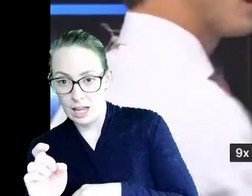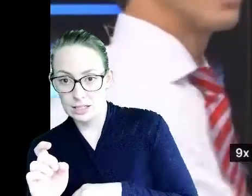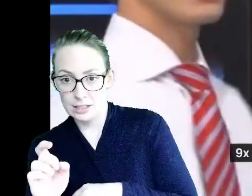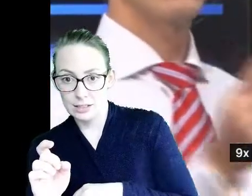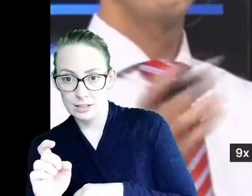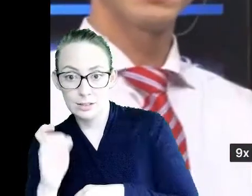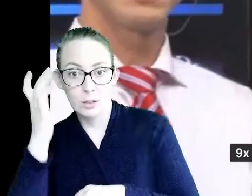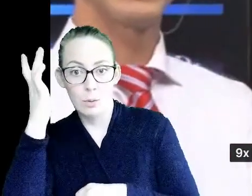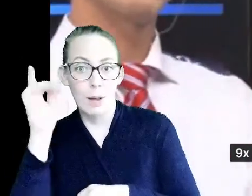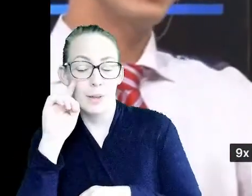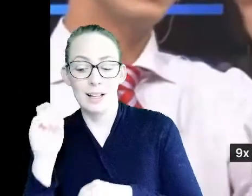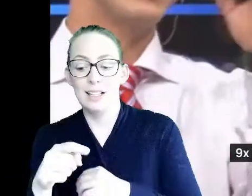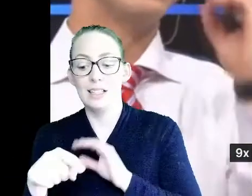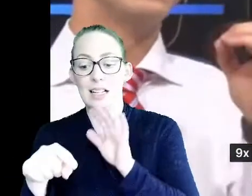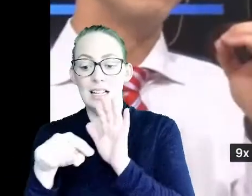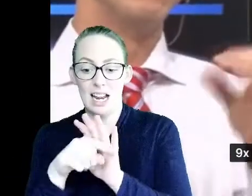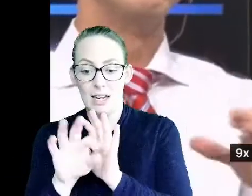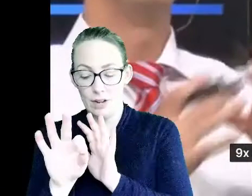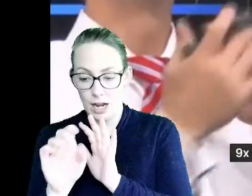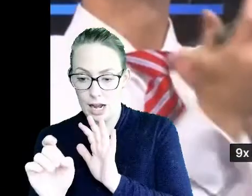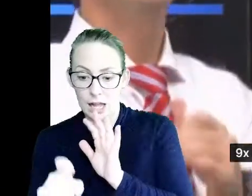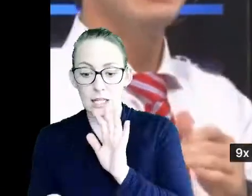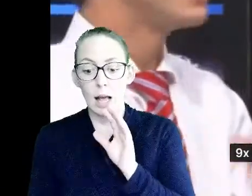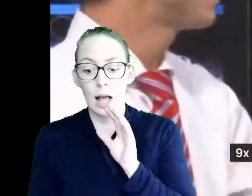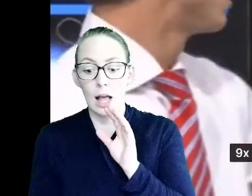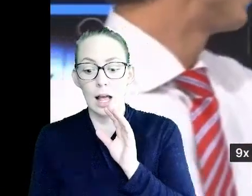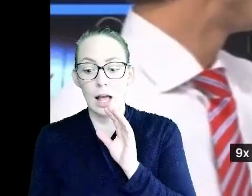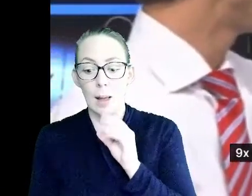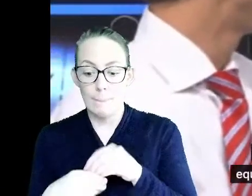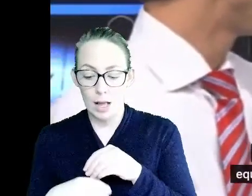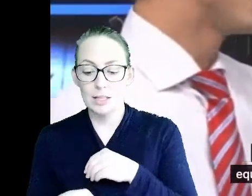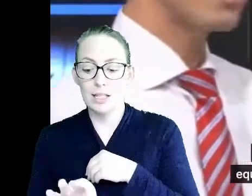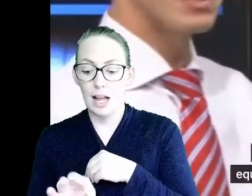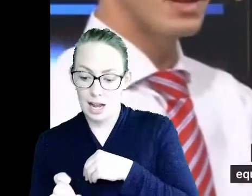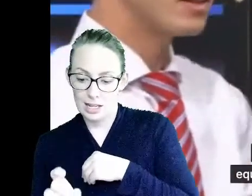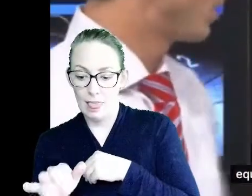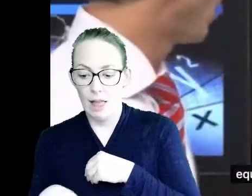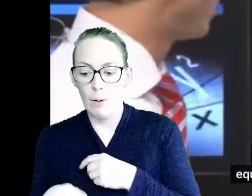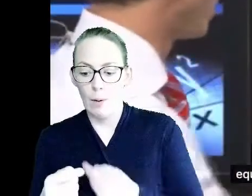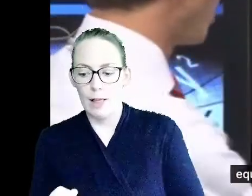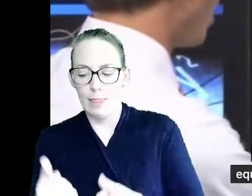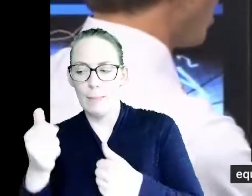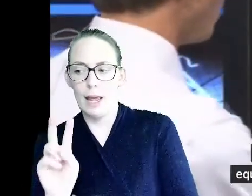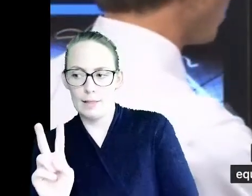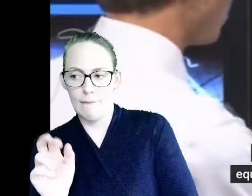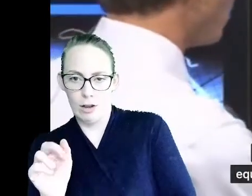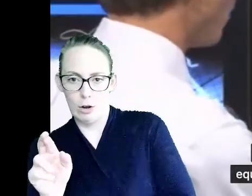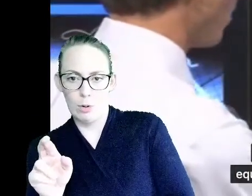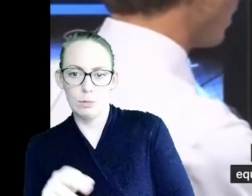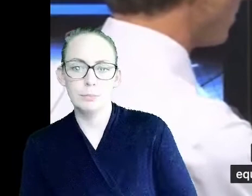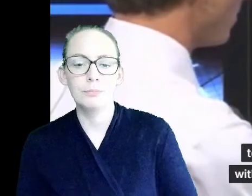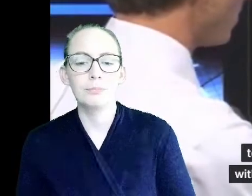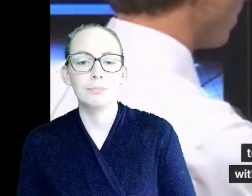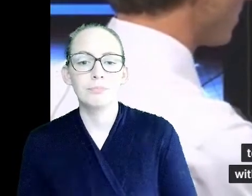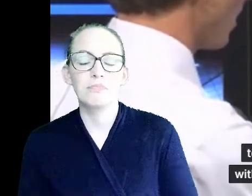because negative 9x plus 9x will get it down to 0. It will eliminate the variable on this right side of the equation. But in order to be